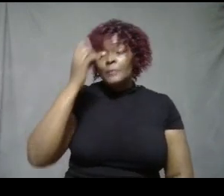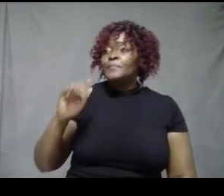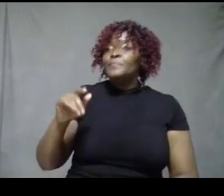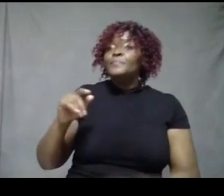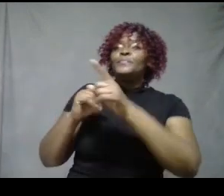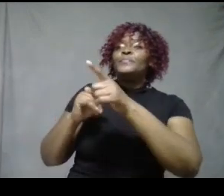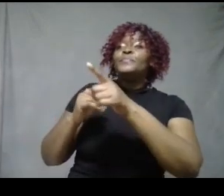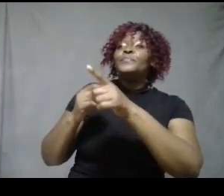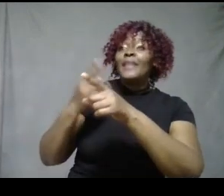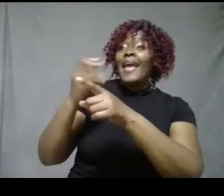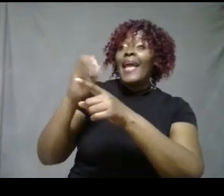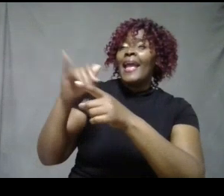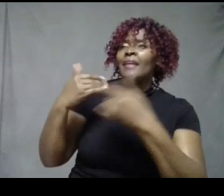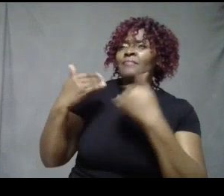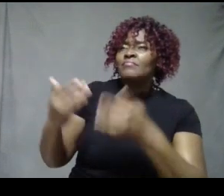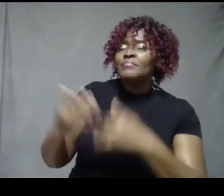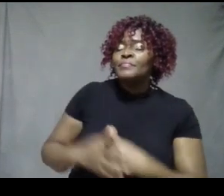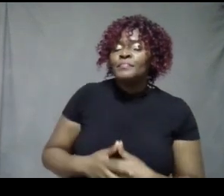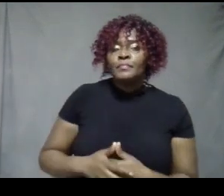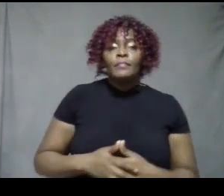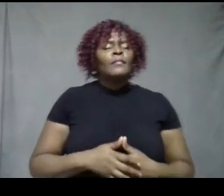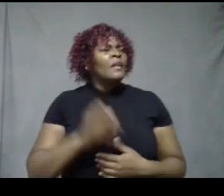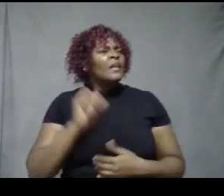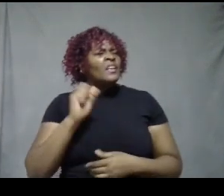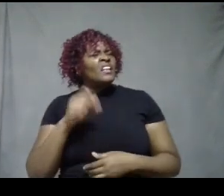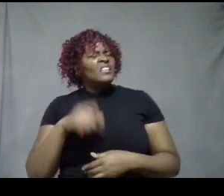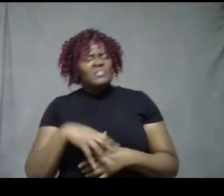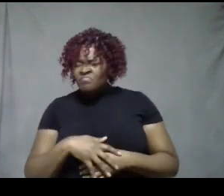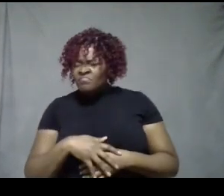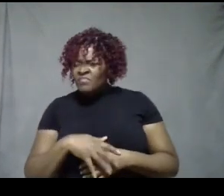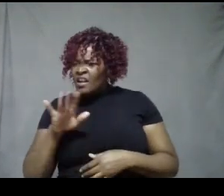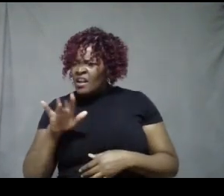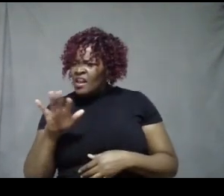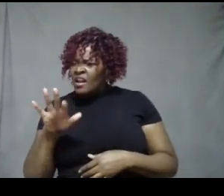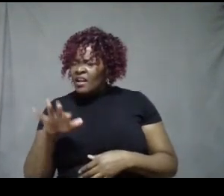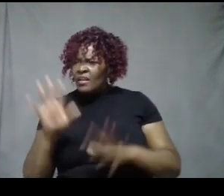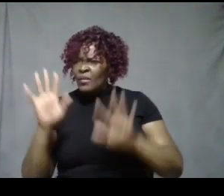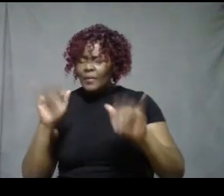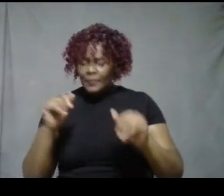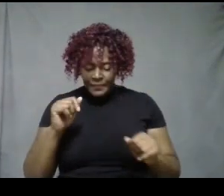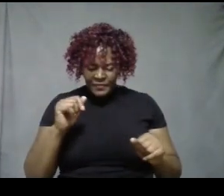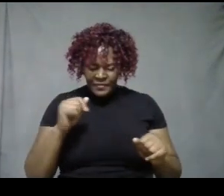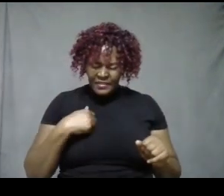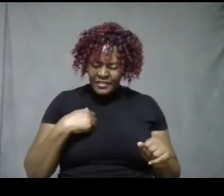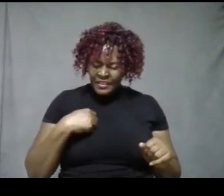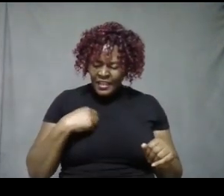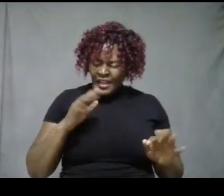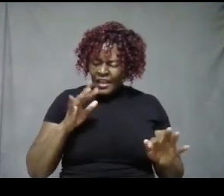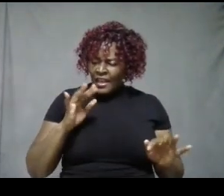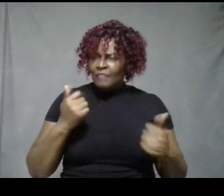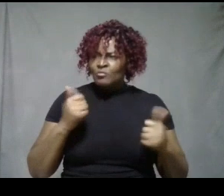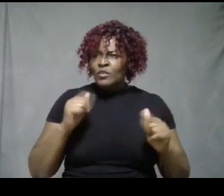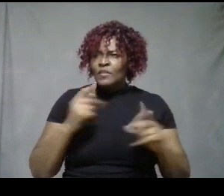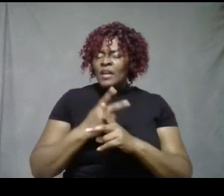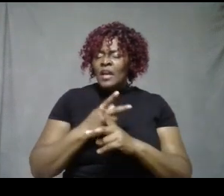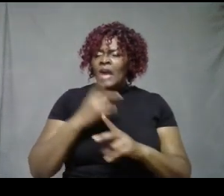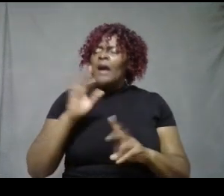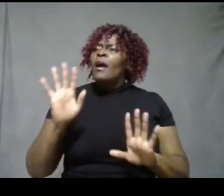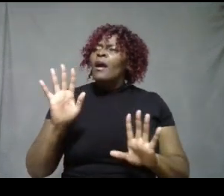Am I understanding it correctly that, let me rephrase that. At what point do